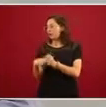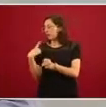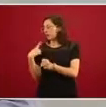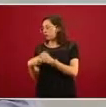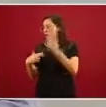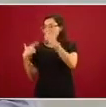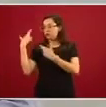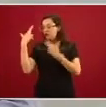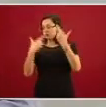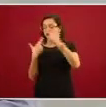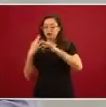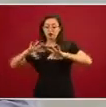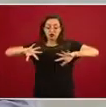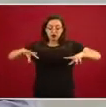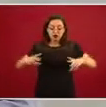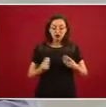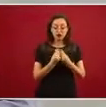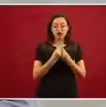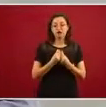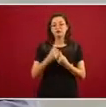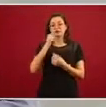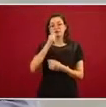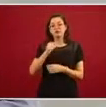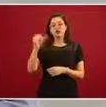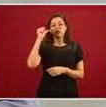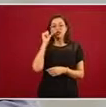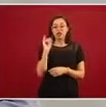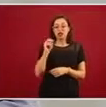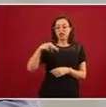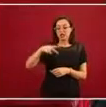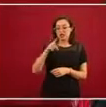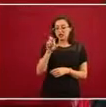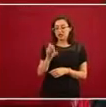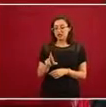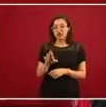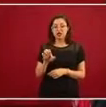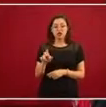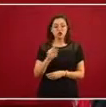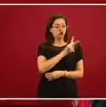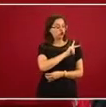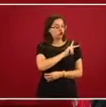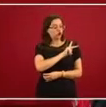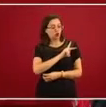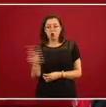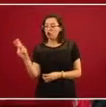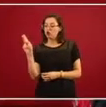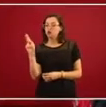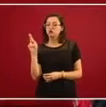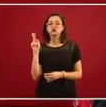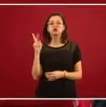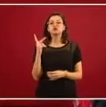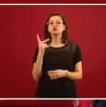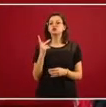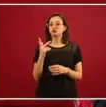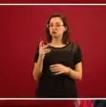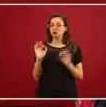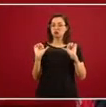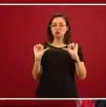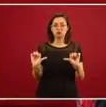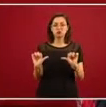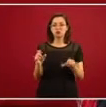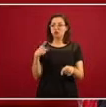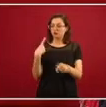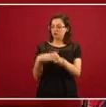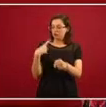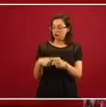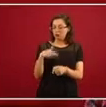the inmates. And out of this first package of 52 tests, all of them were negative, meaning we didn't have any